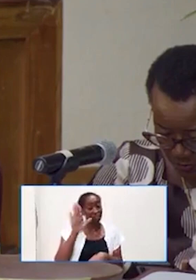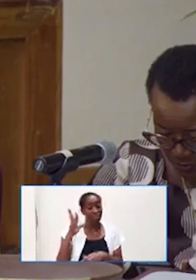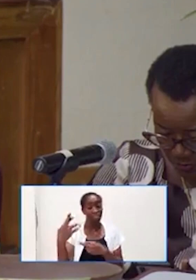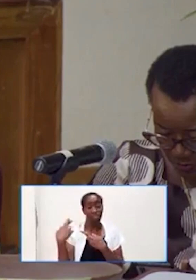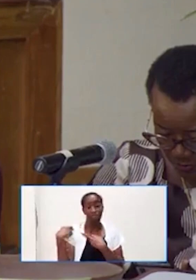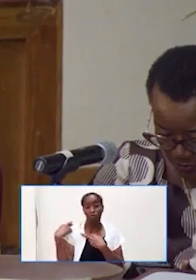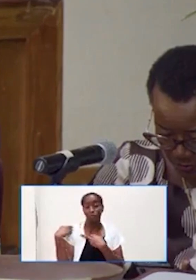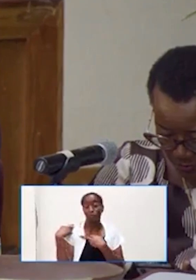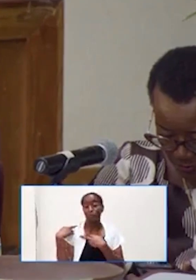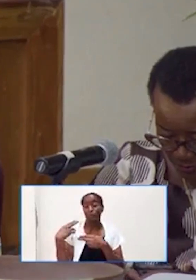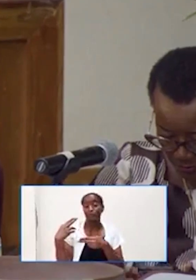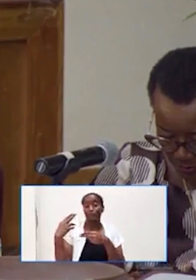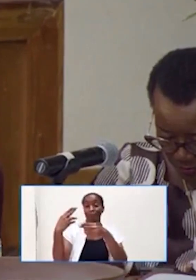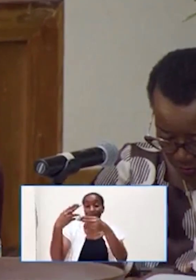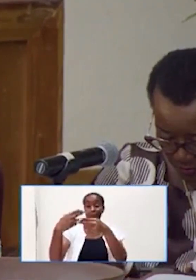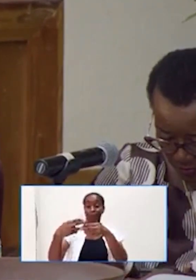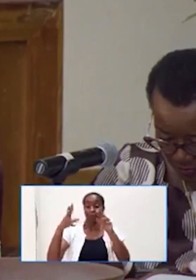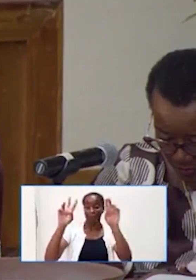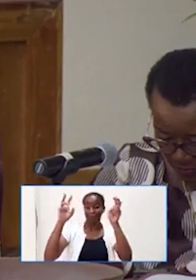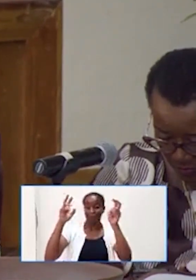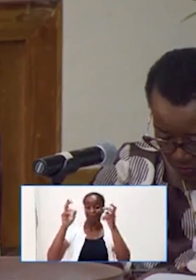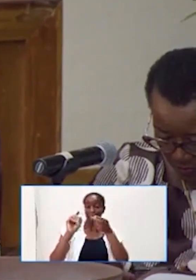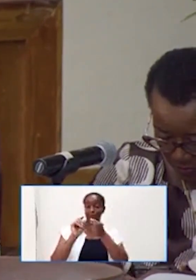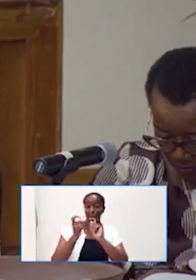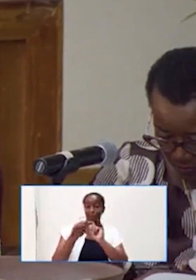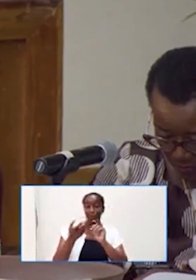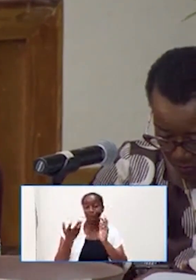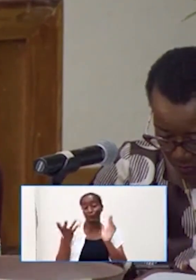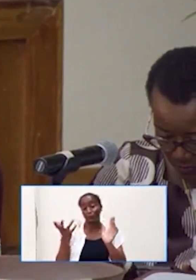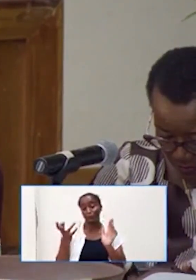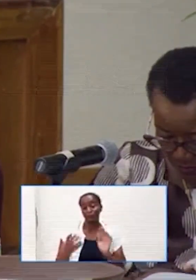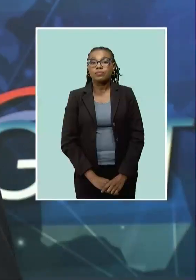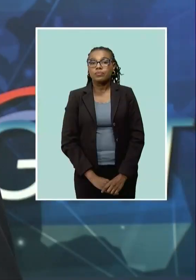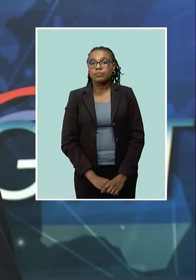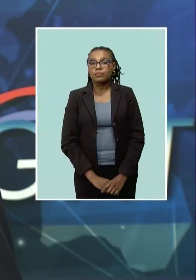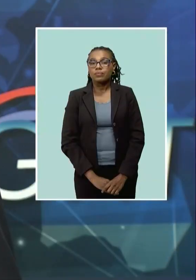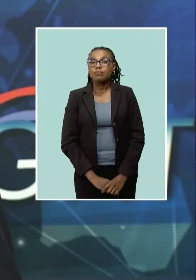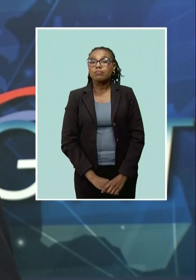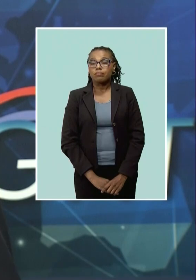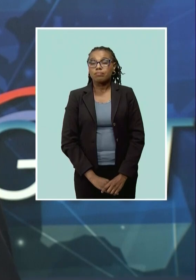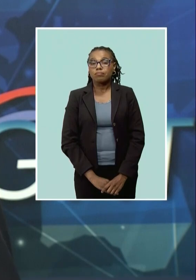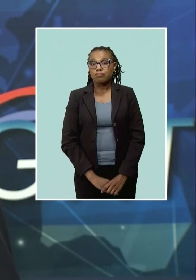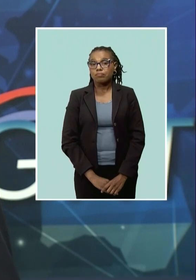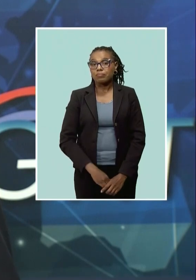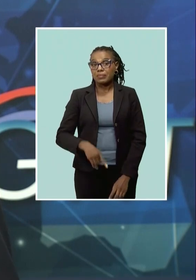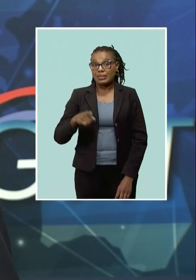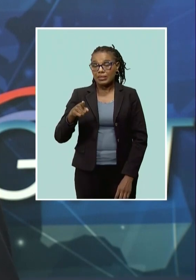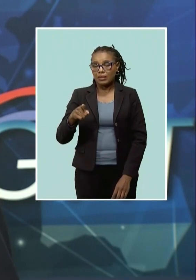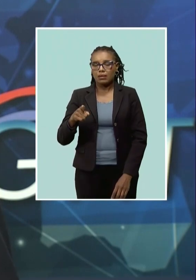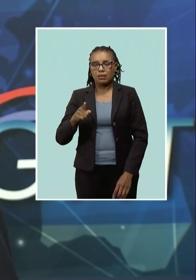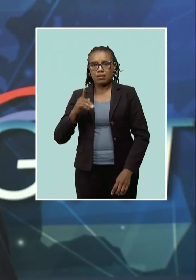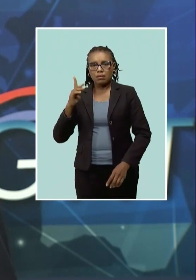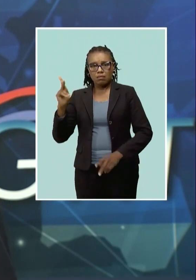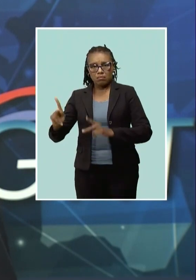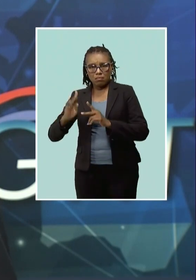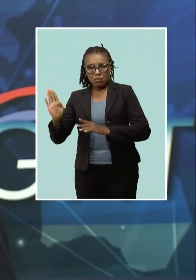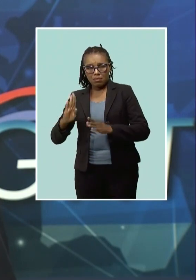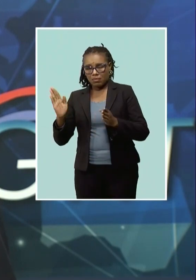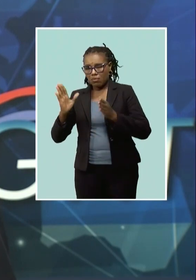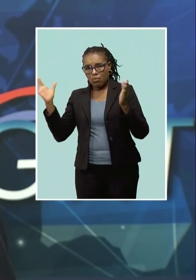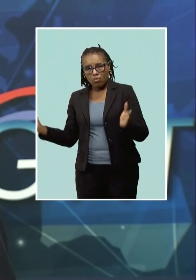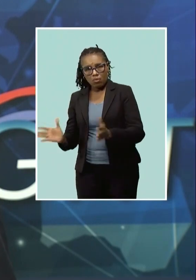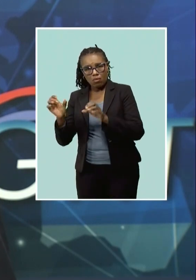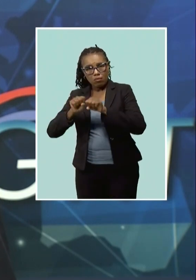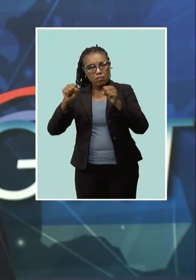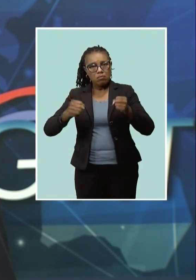that's fine by me. But I wouldn't advocate for it one way or the other. Senator Farley reassured Barbados has systems